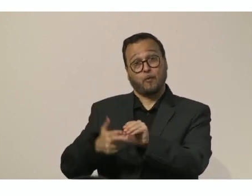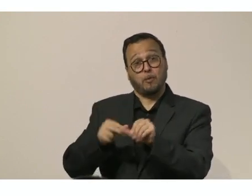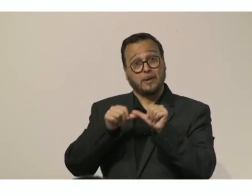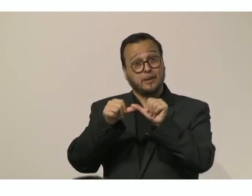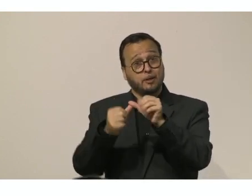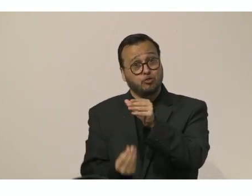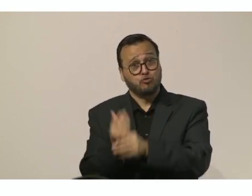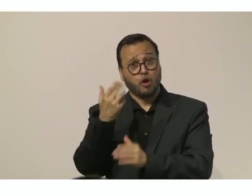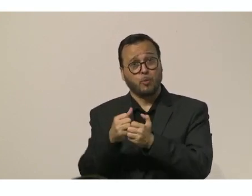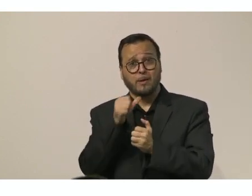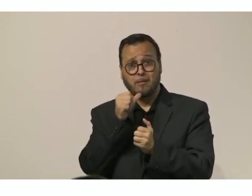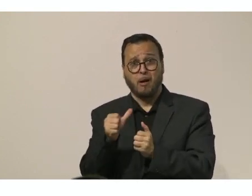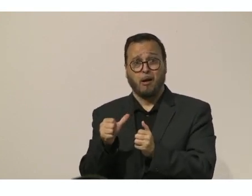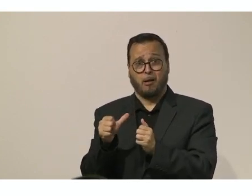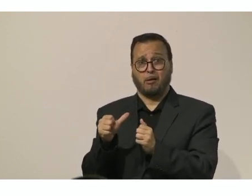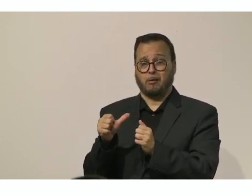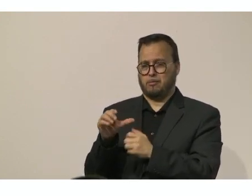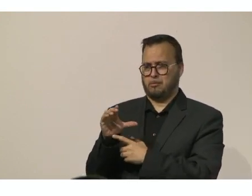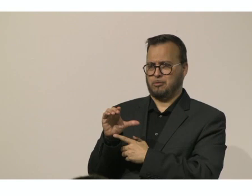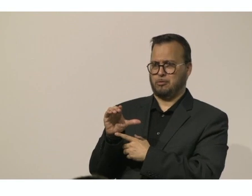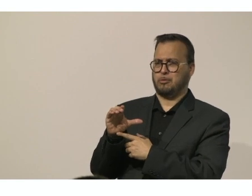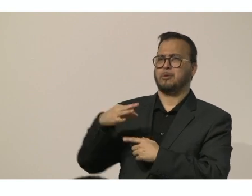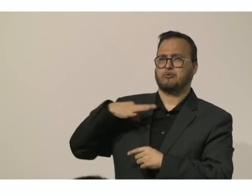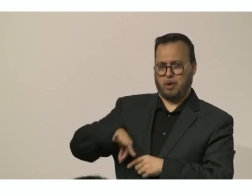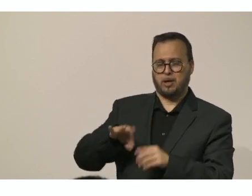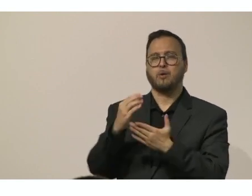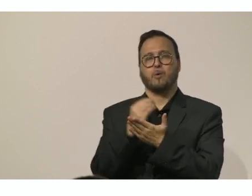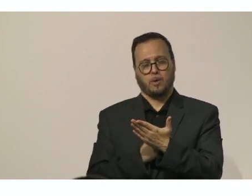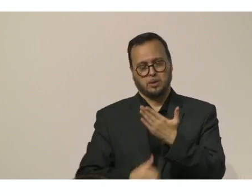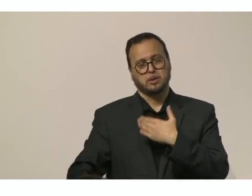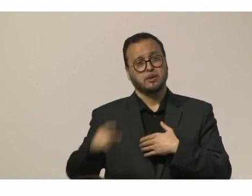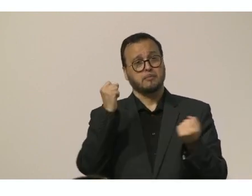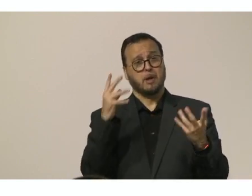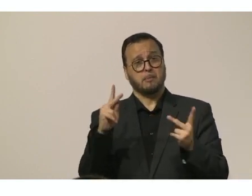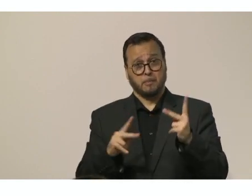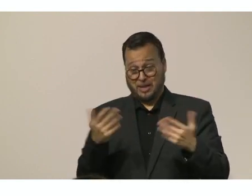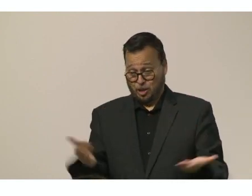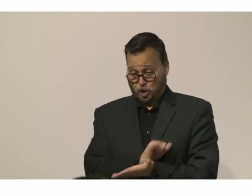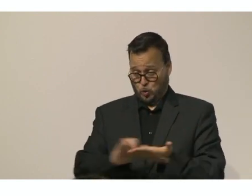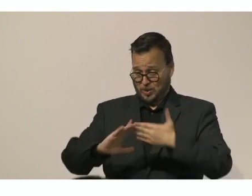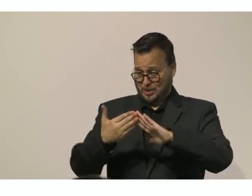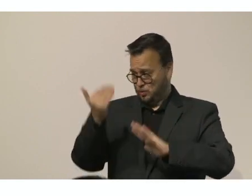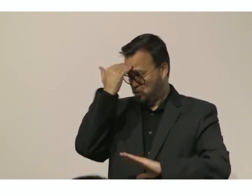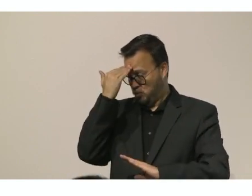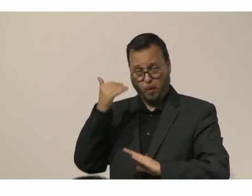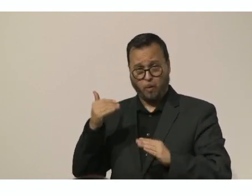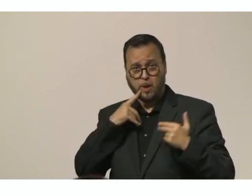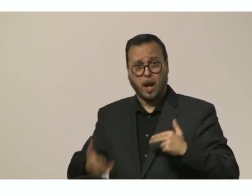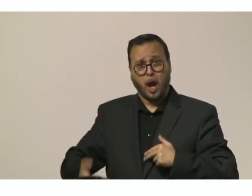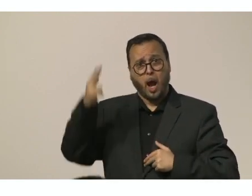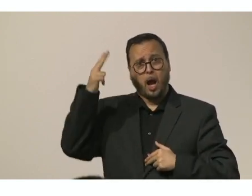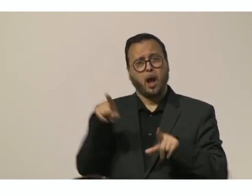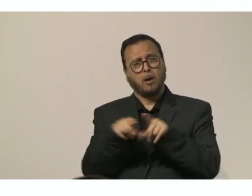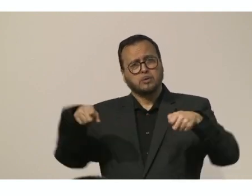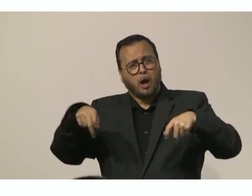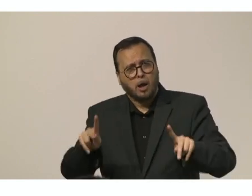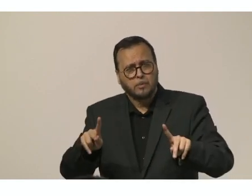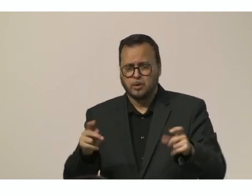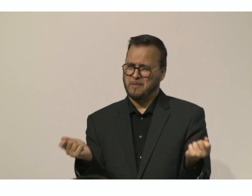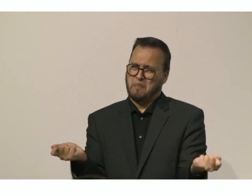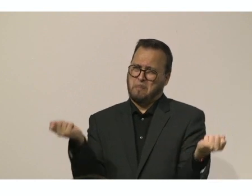in non-credit courses. The numbers of adult learners in New York City we know are tremendously high, and the opportunities are